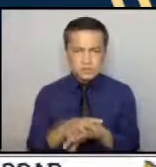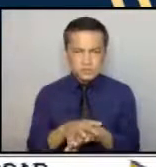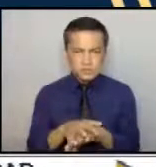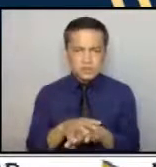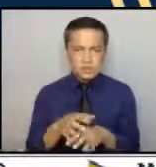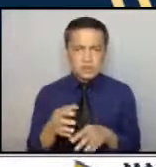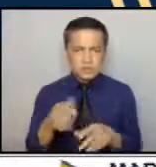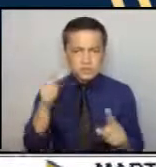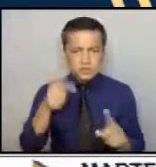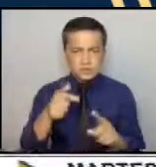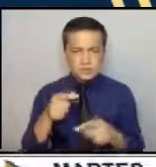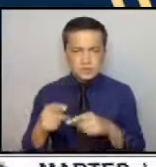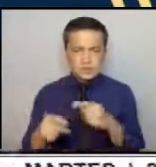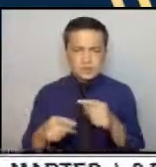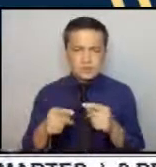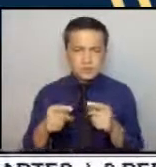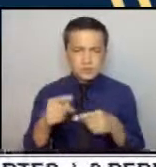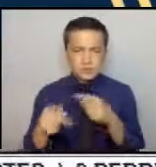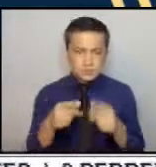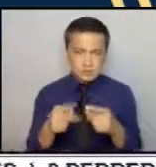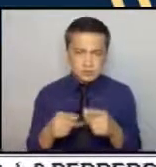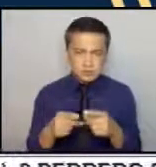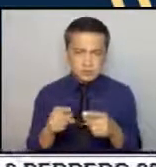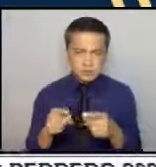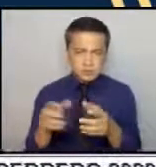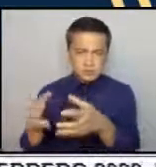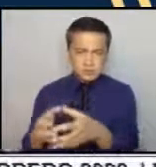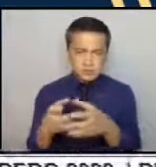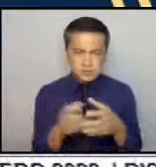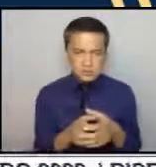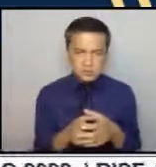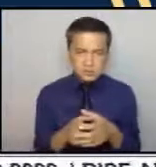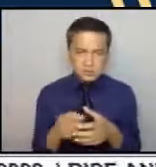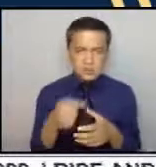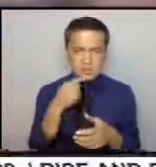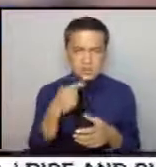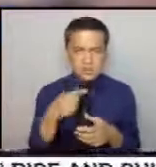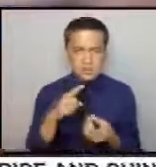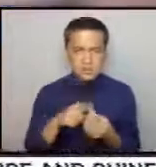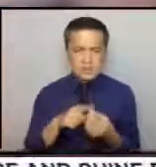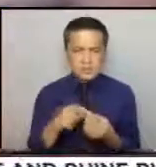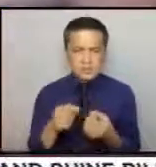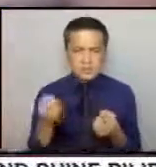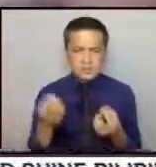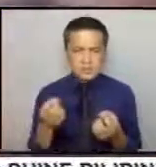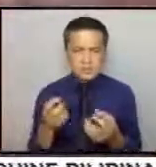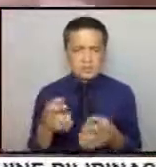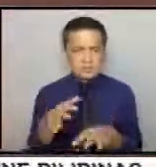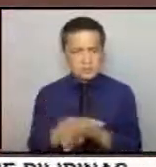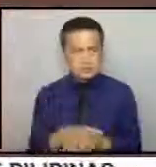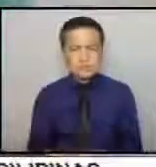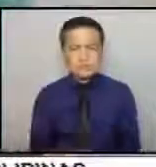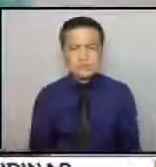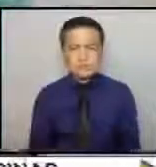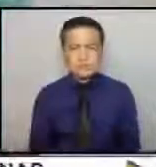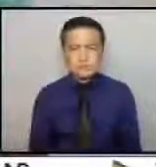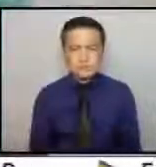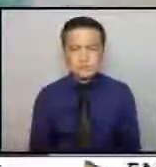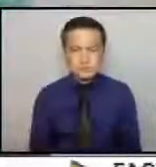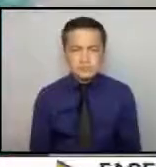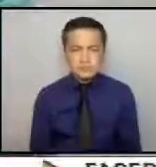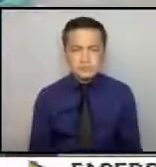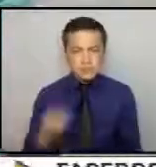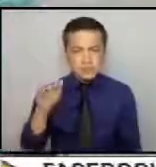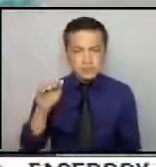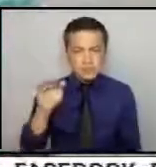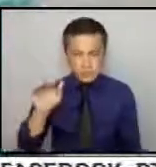the herd immunity. But this one kasi medyo daghan na itong inclusion population. No? Muli ay nanawagan ng opisyal sa